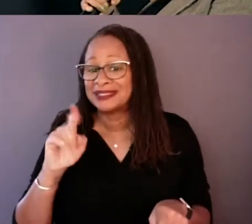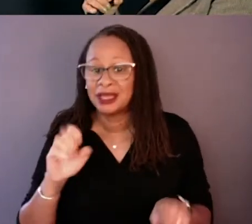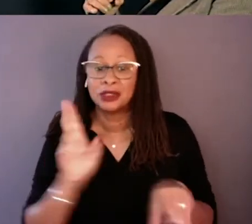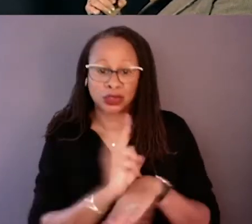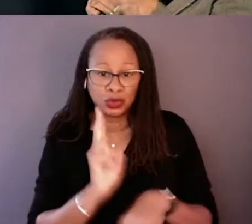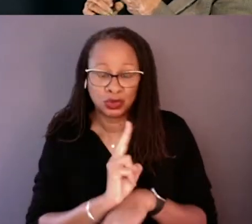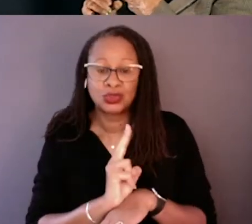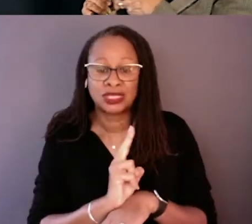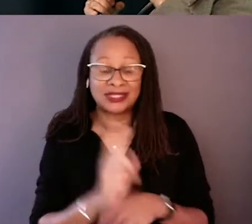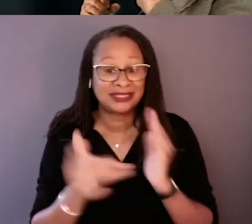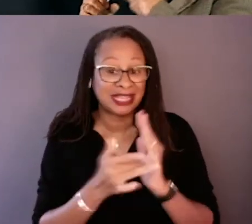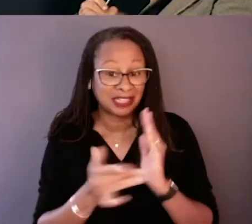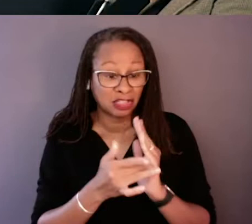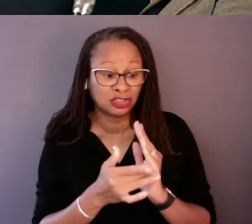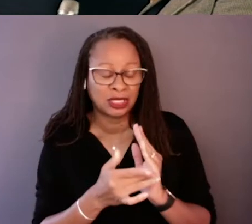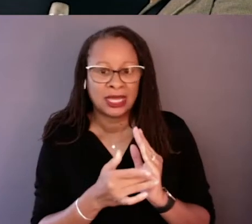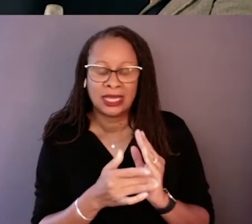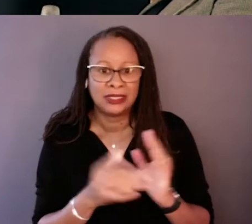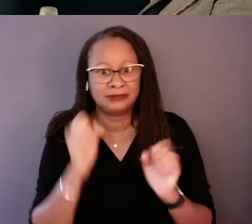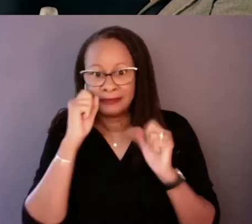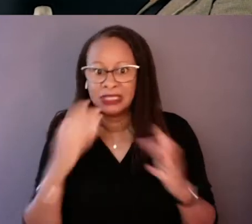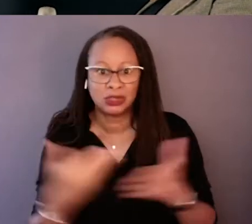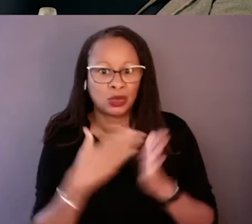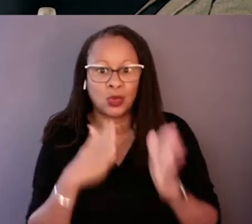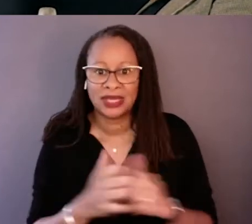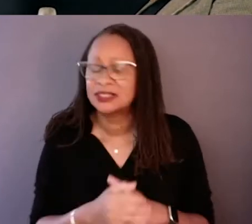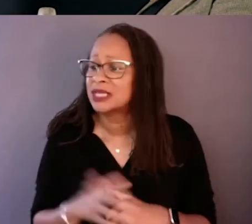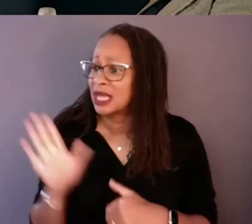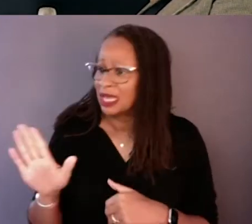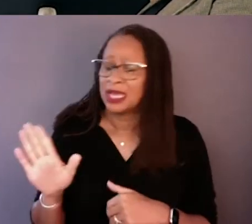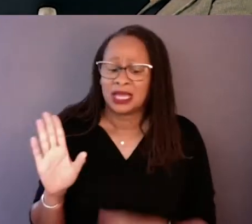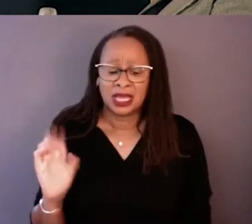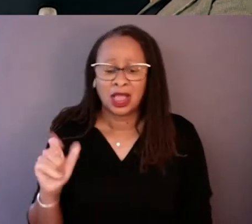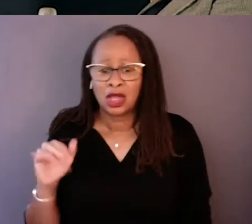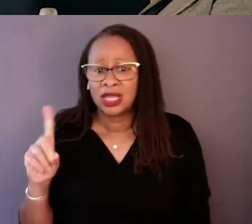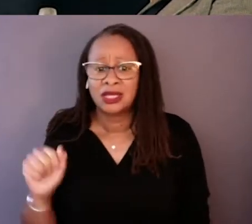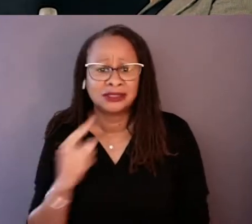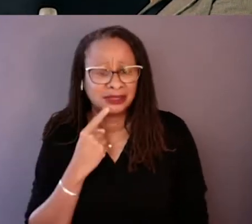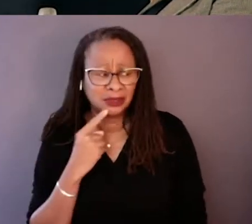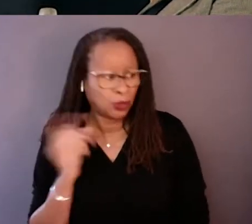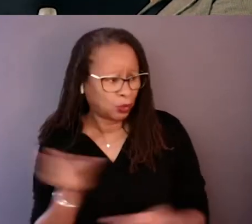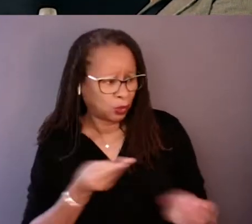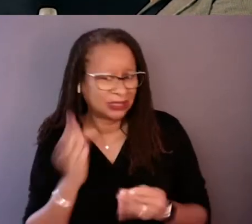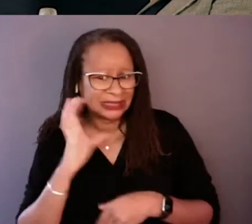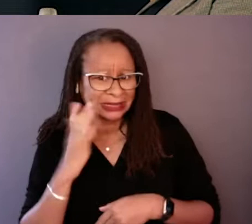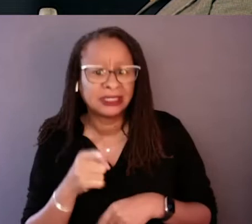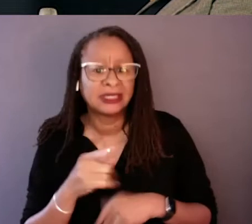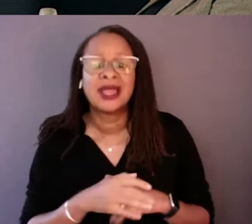leadership. It seemed like he had a real facility and a real interest in it. Yeah. He was a natural, and that was why he became the